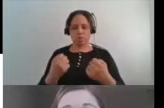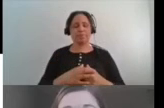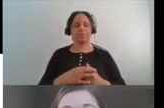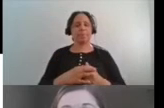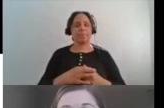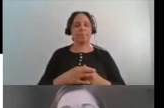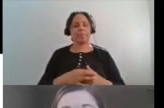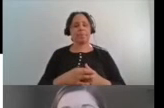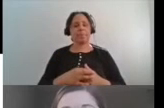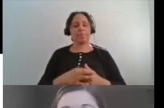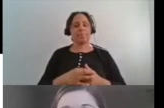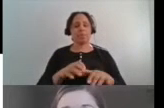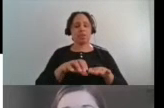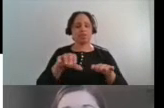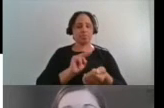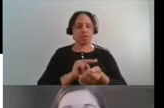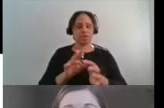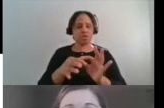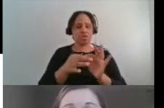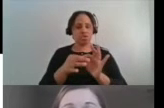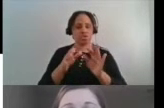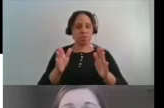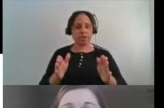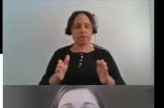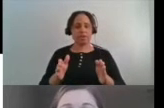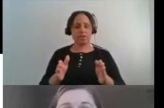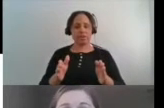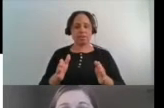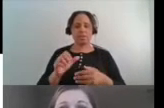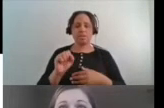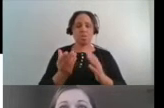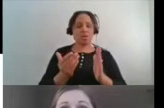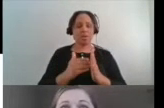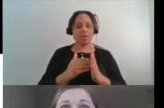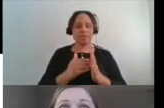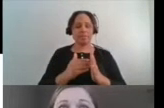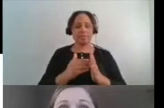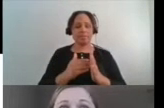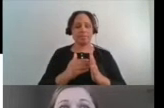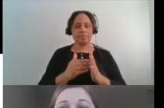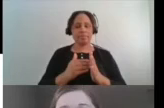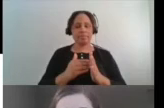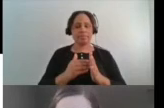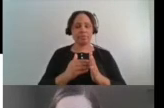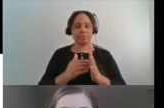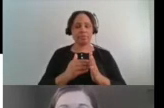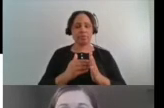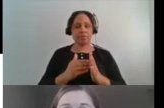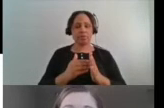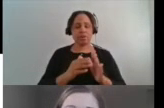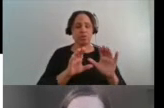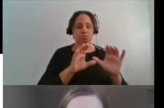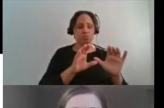So the transplant nurse coordinator role, so again, we kind of break it down into